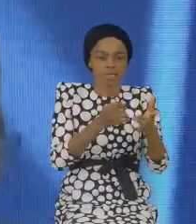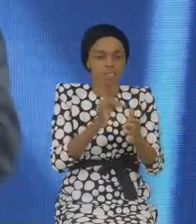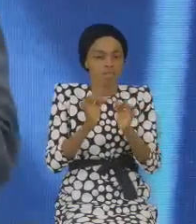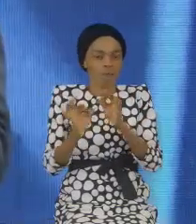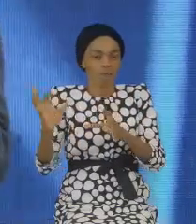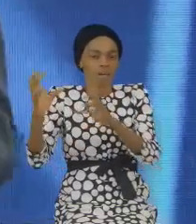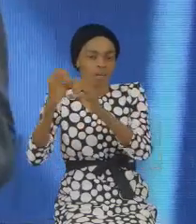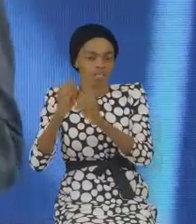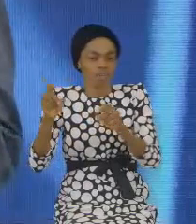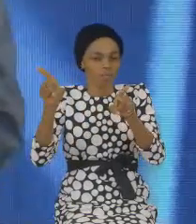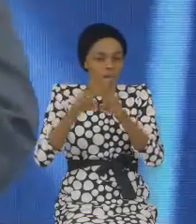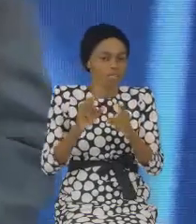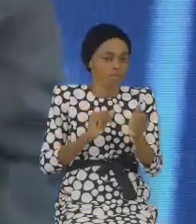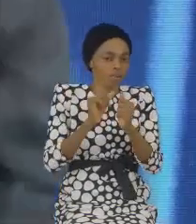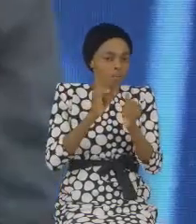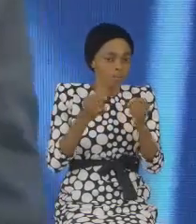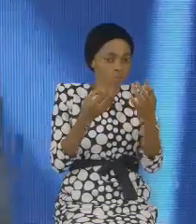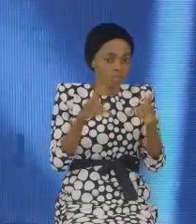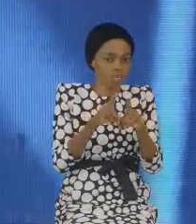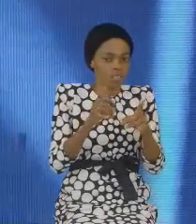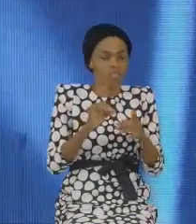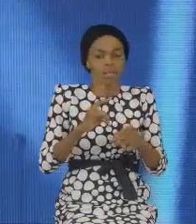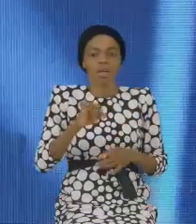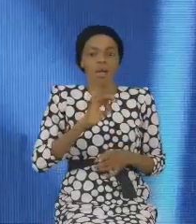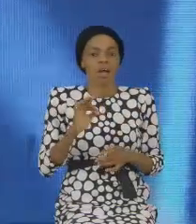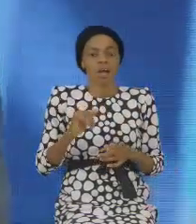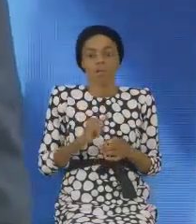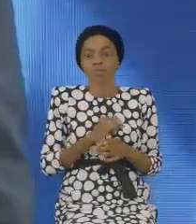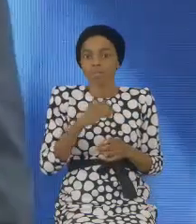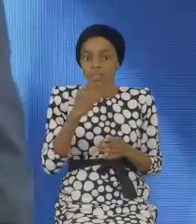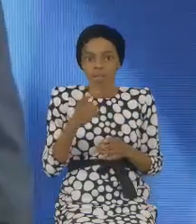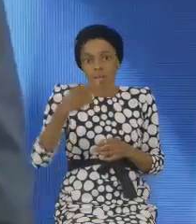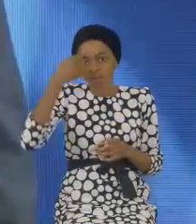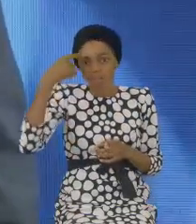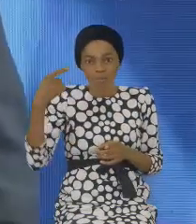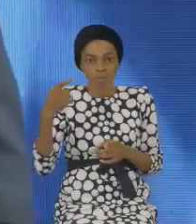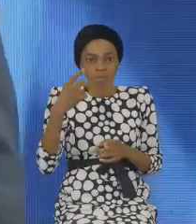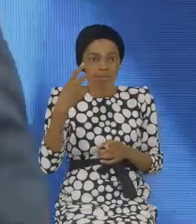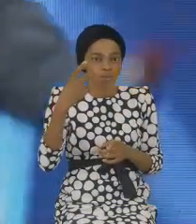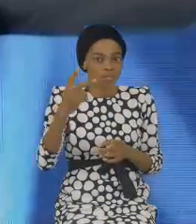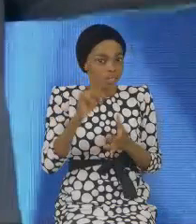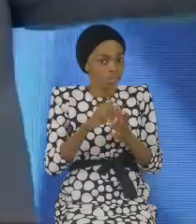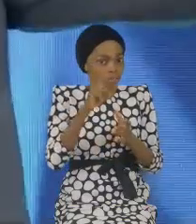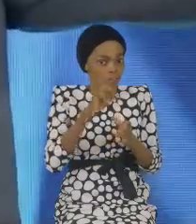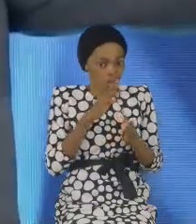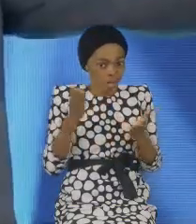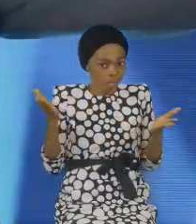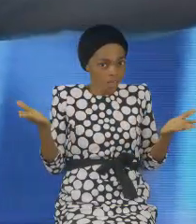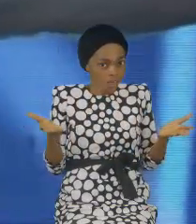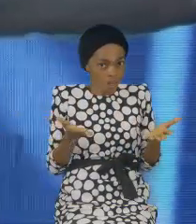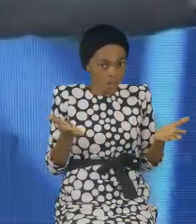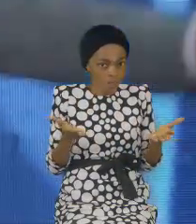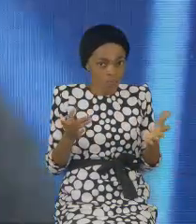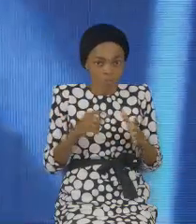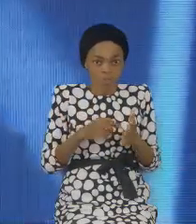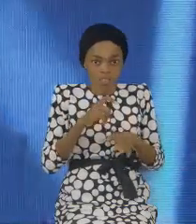much as that, I will say I've got something. Watch out, because you see, we're still over here in this period